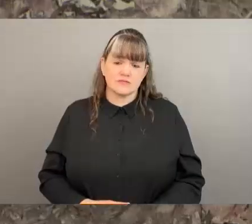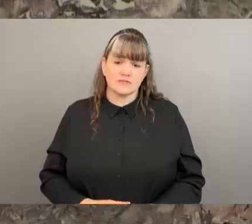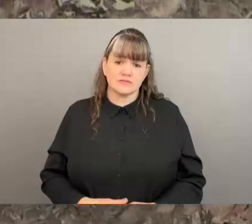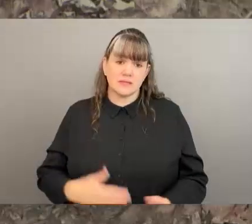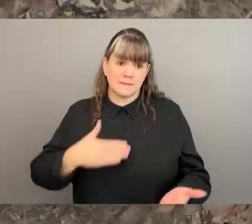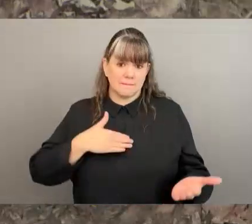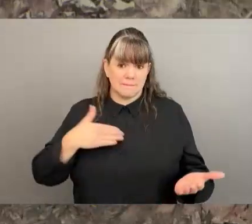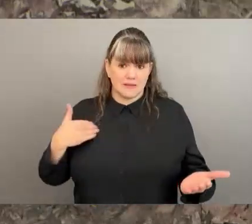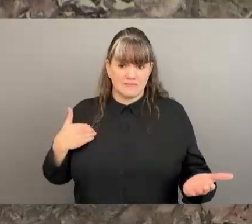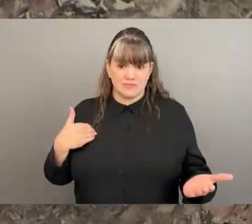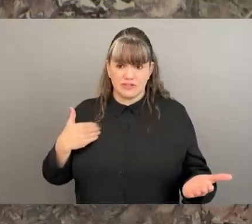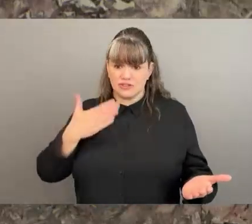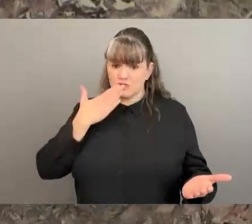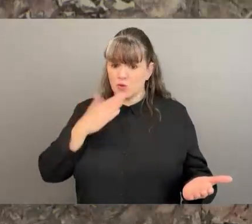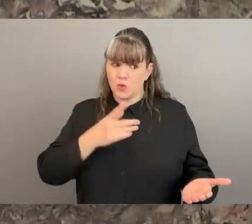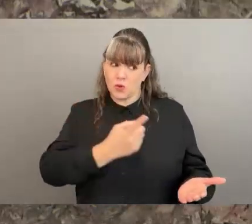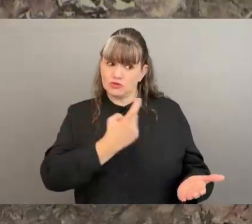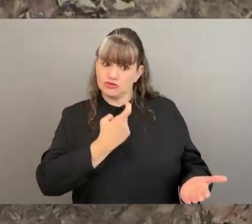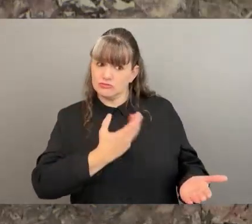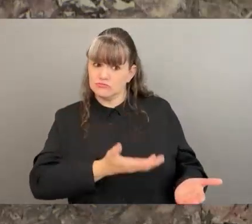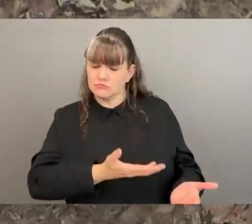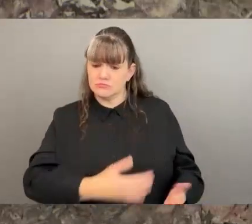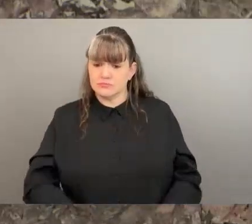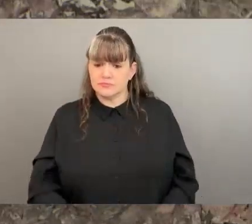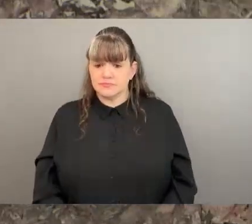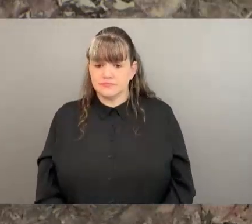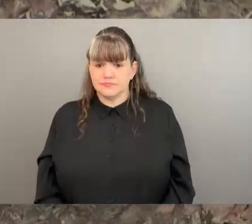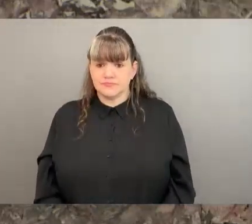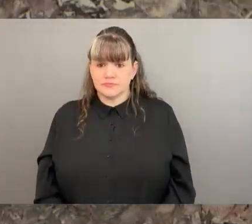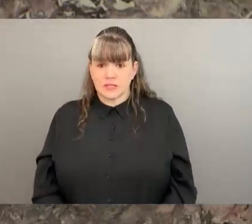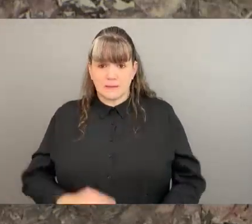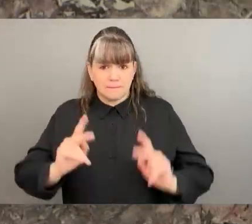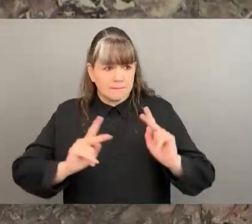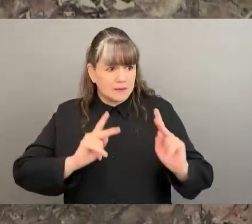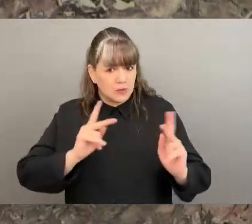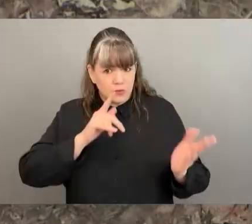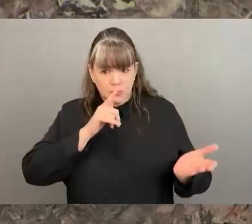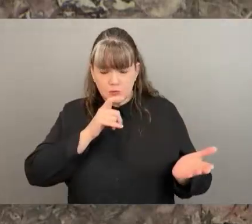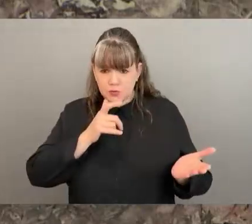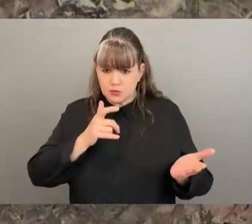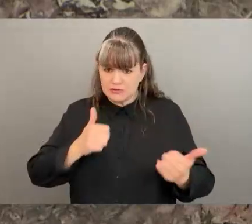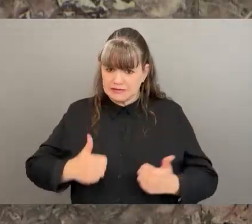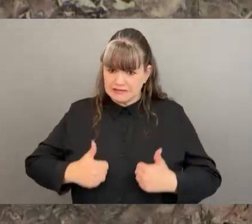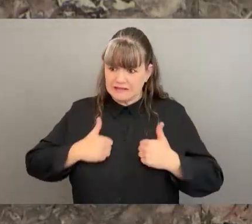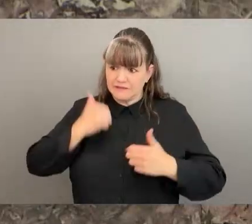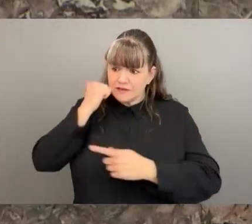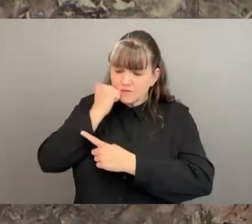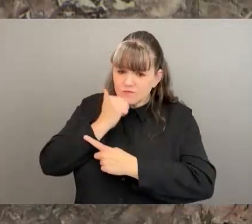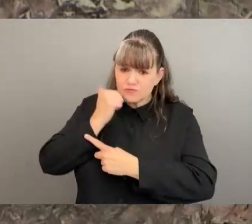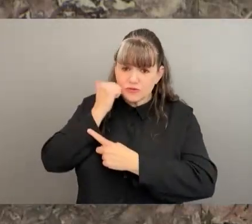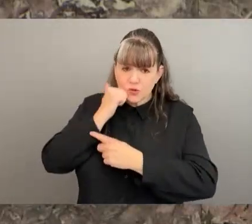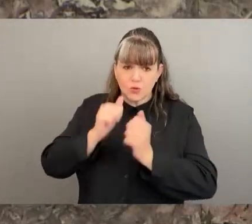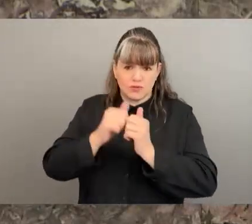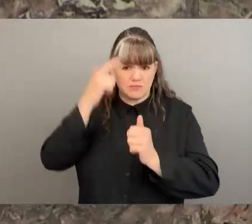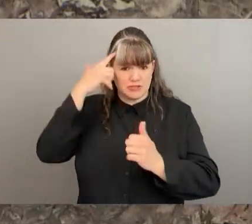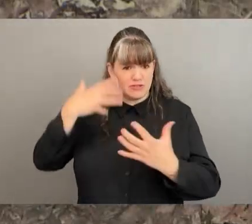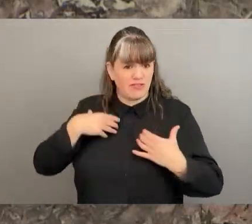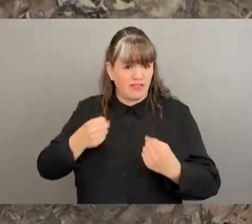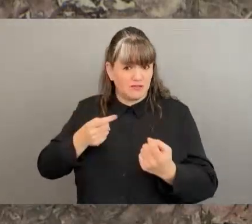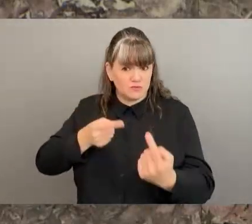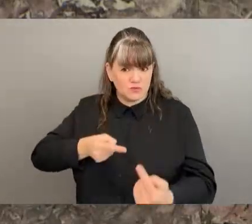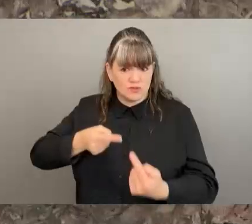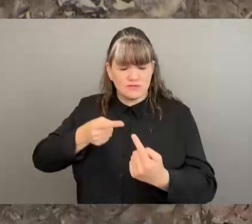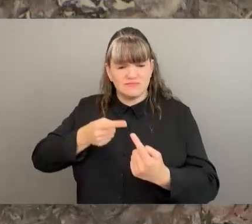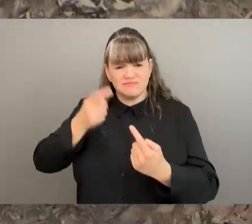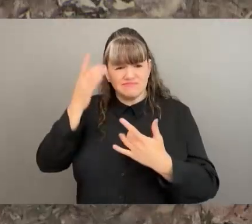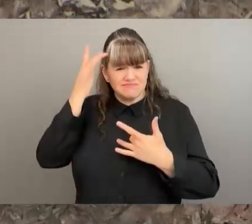those people who are actively living with mental health issues and with serious illnesses, and the work that we have to continue to